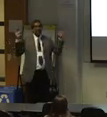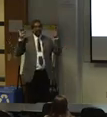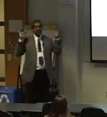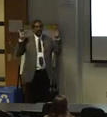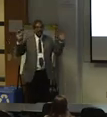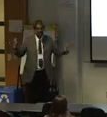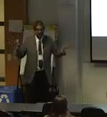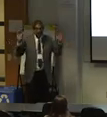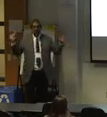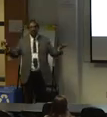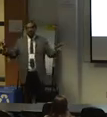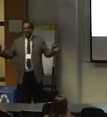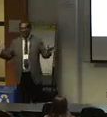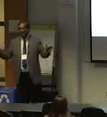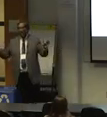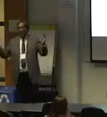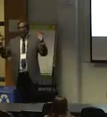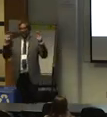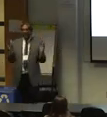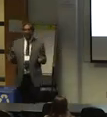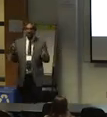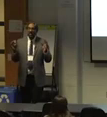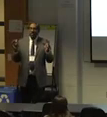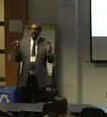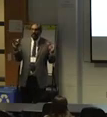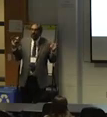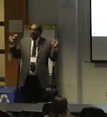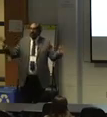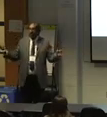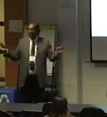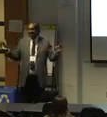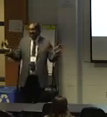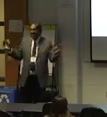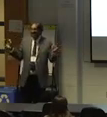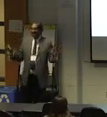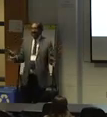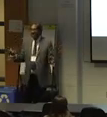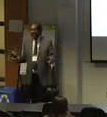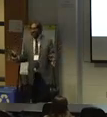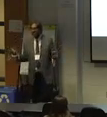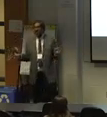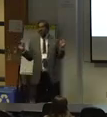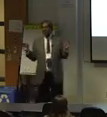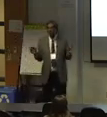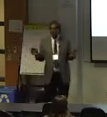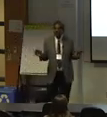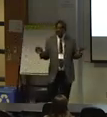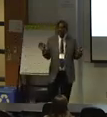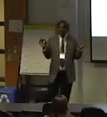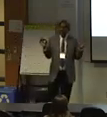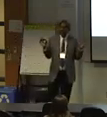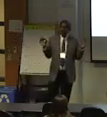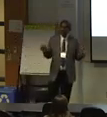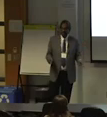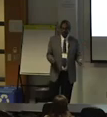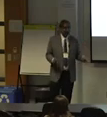think about a national park, an outdoor space, how do we organize this task of trying to make an outdoor space like